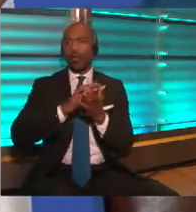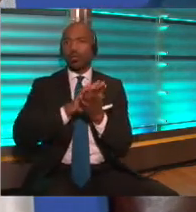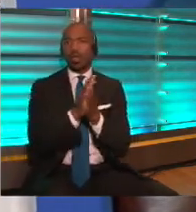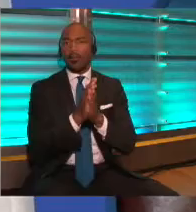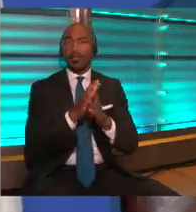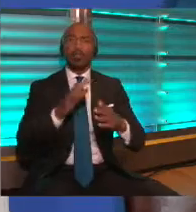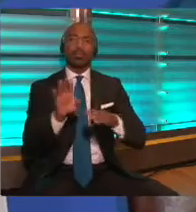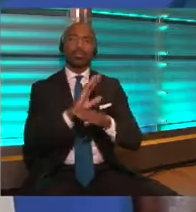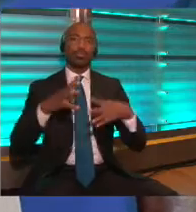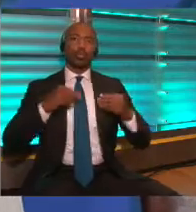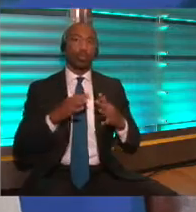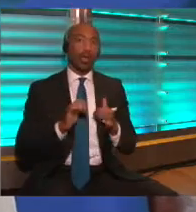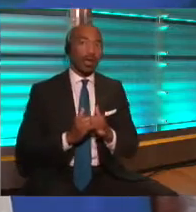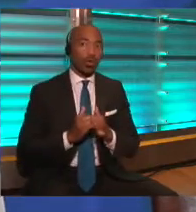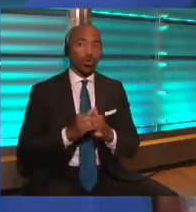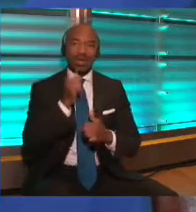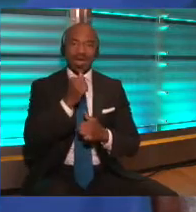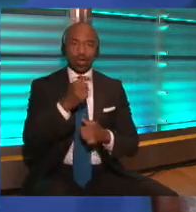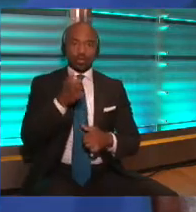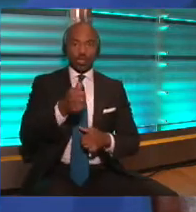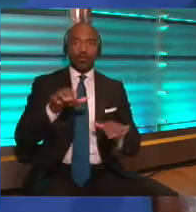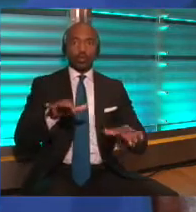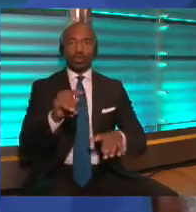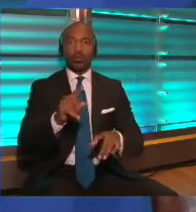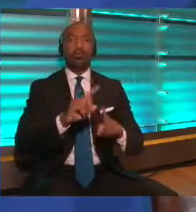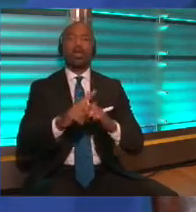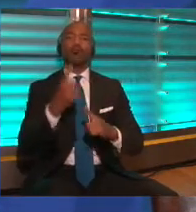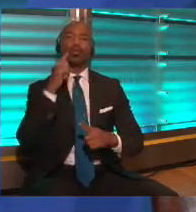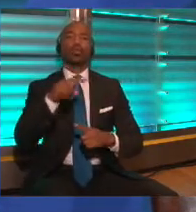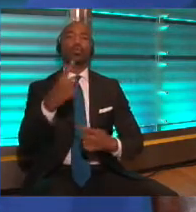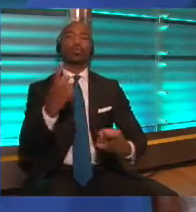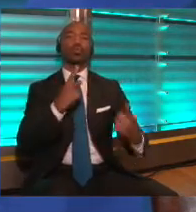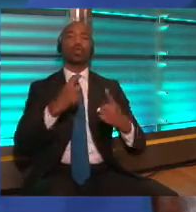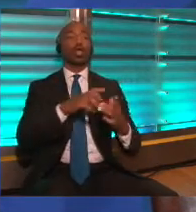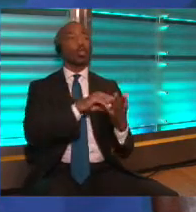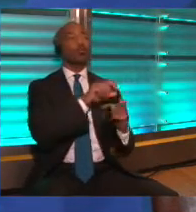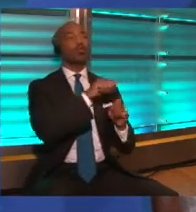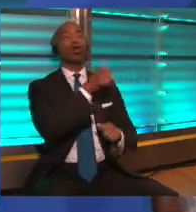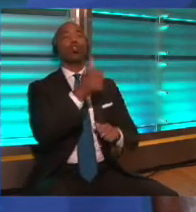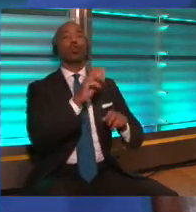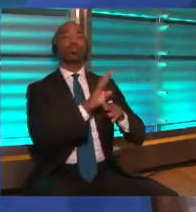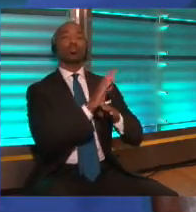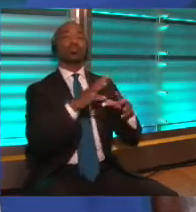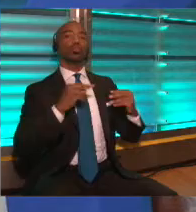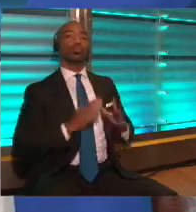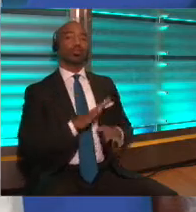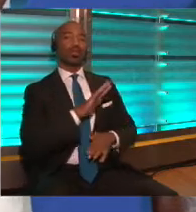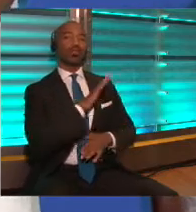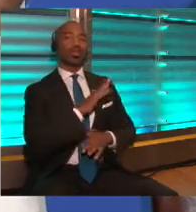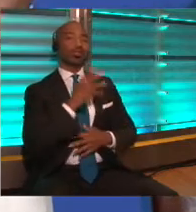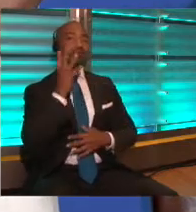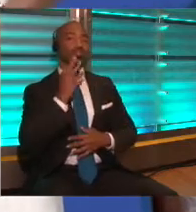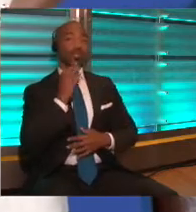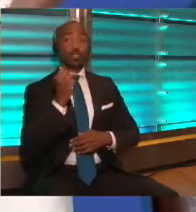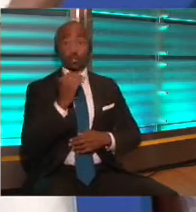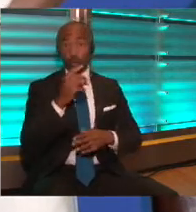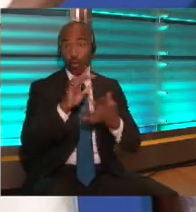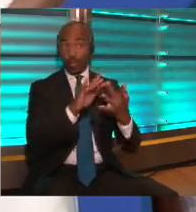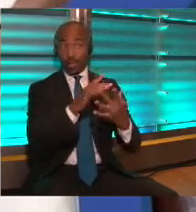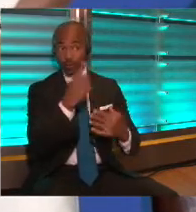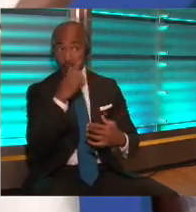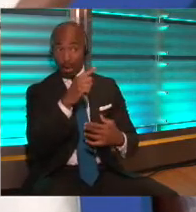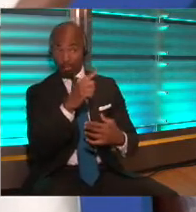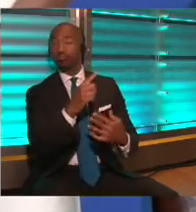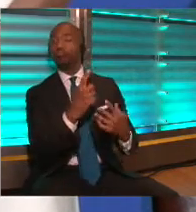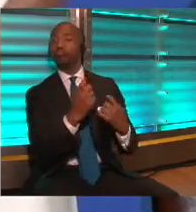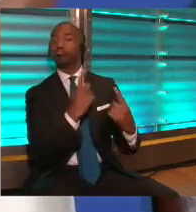from doing things in the field for yourself, is to ask questions and learn from other entrepreneurs and their experiences. So please, if you're watching online, send us your questions and we're